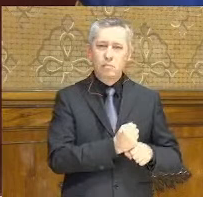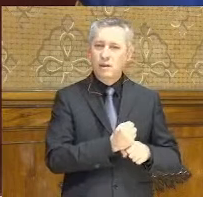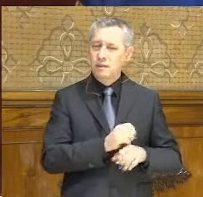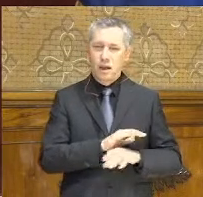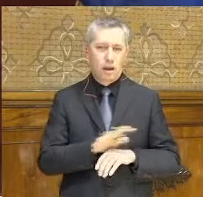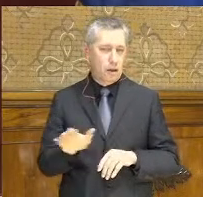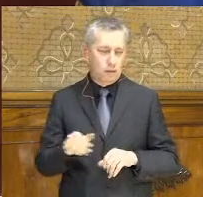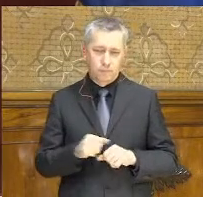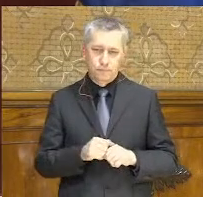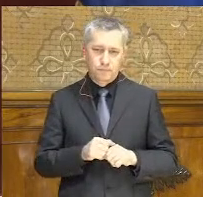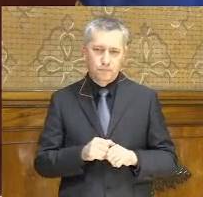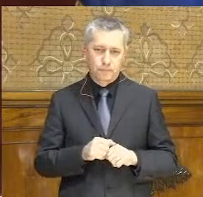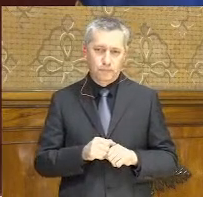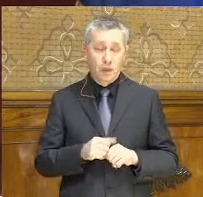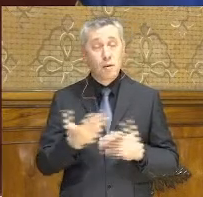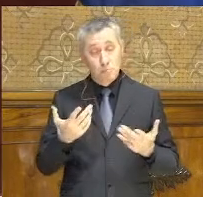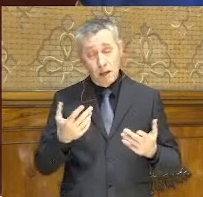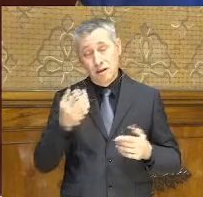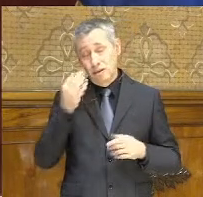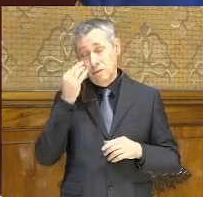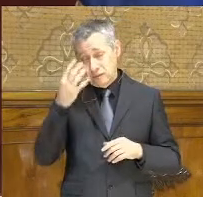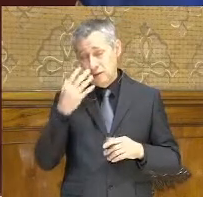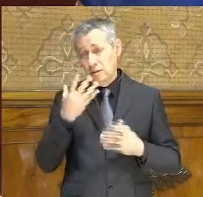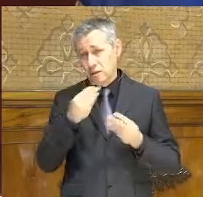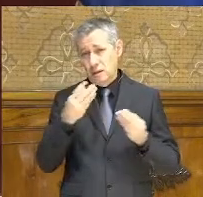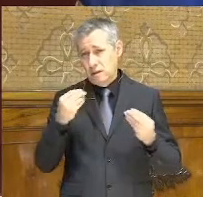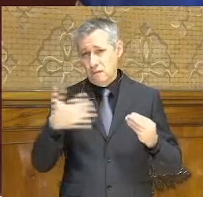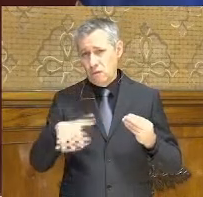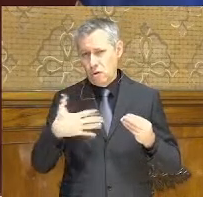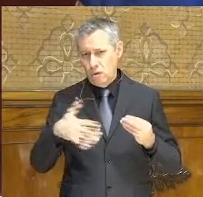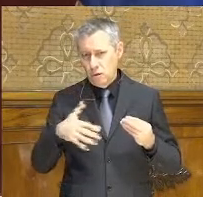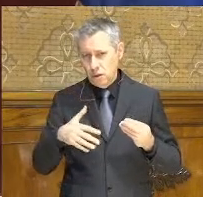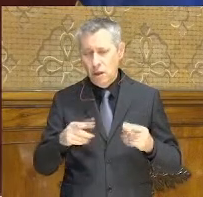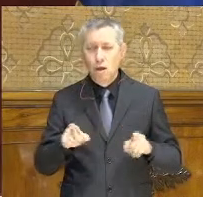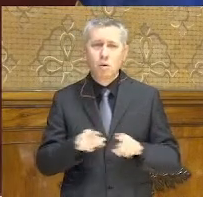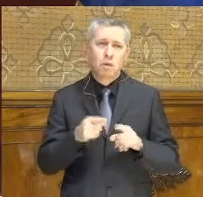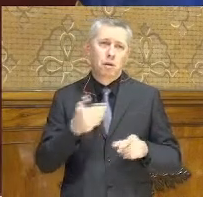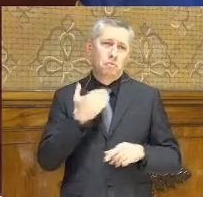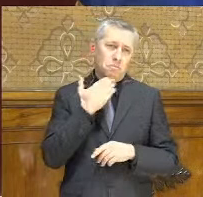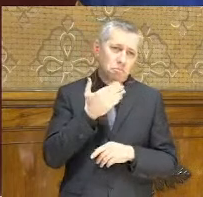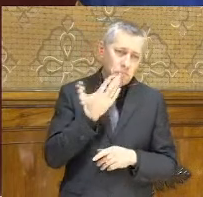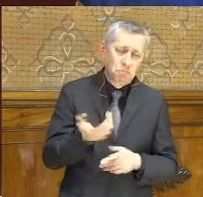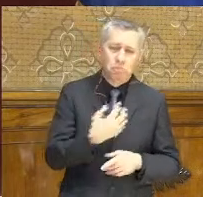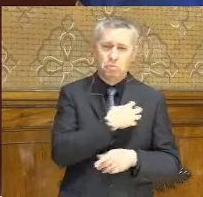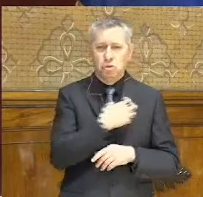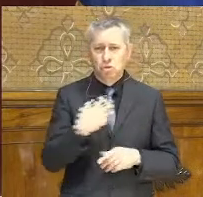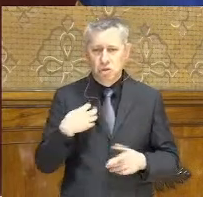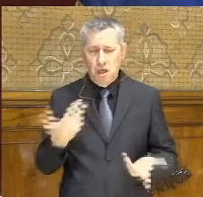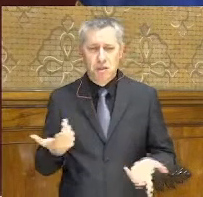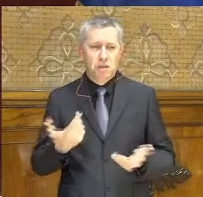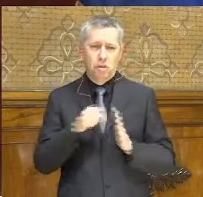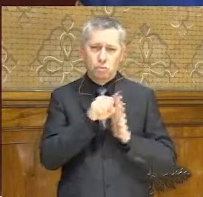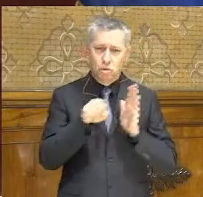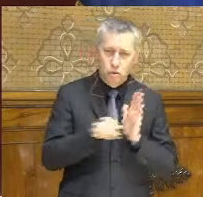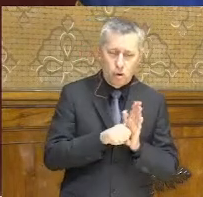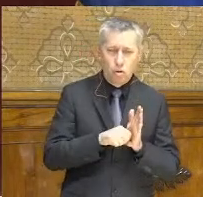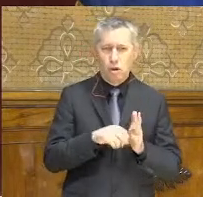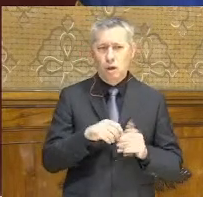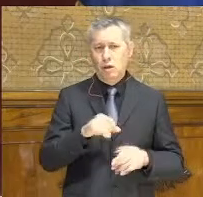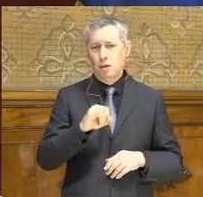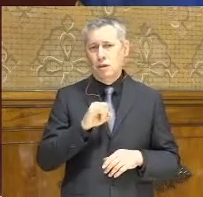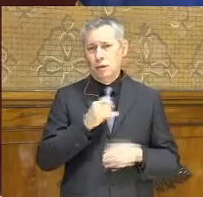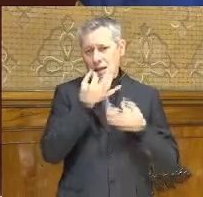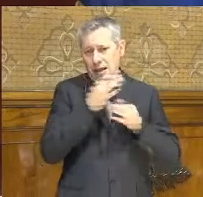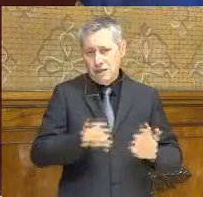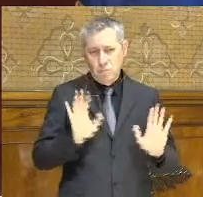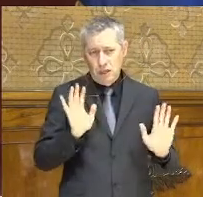However, increasingly, with rampant disregard for facts, science, history, and human dignity, those who